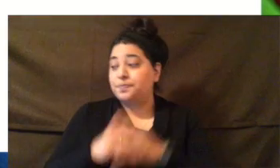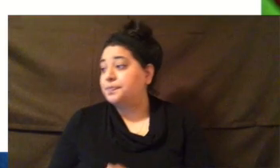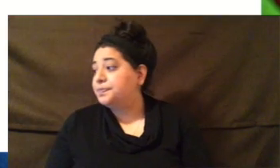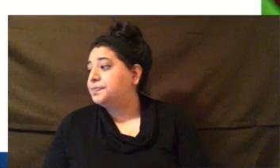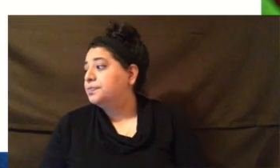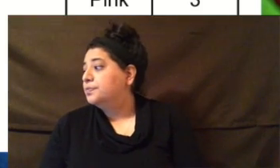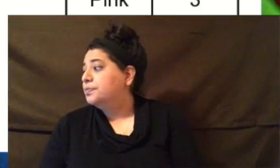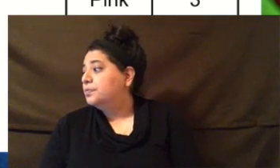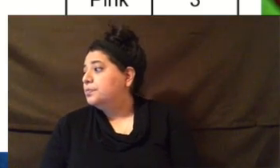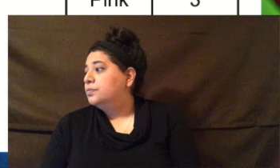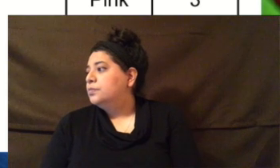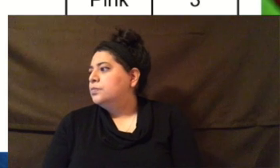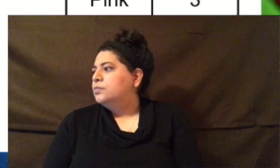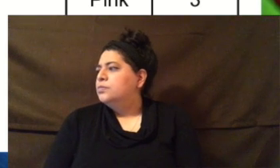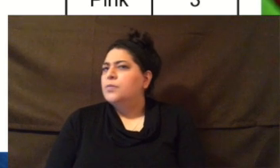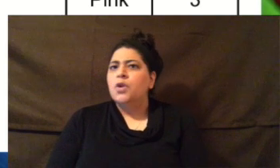one.